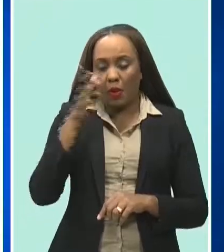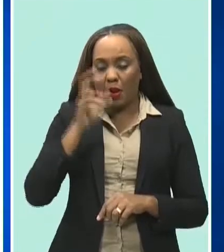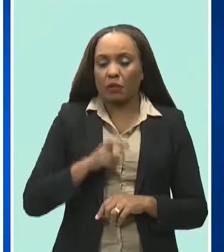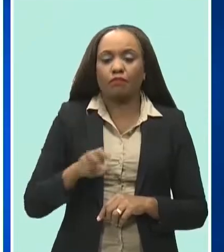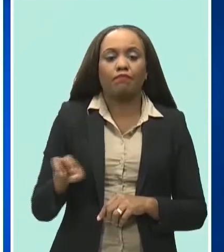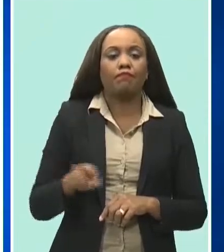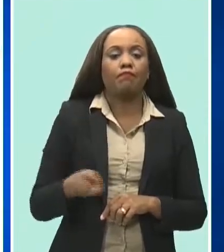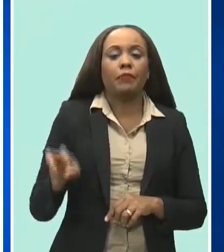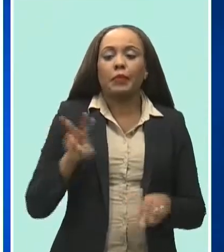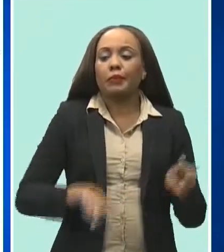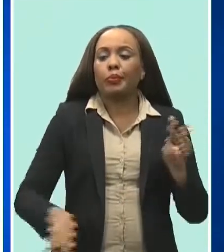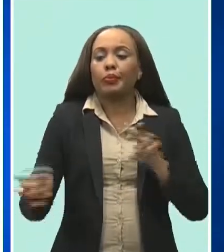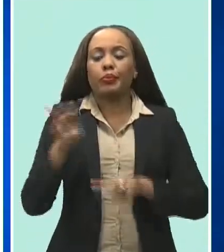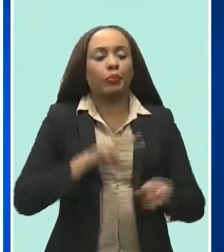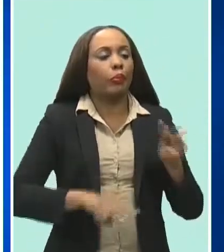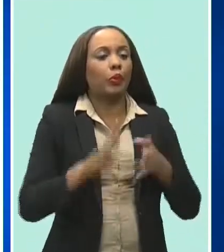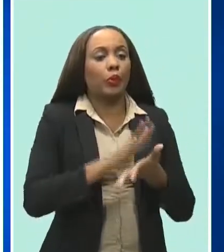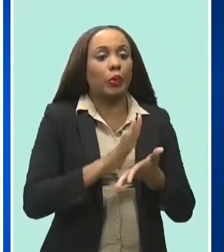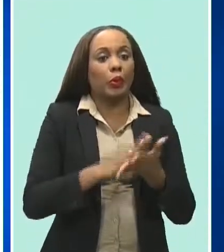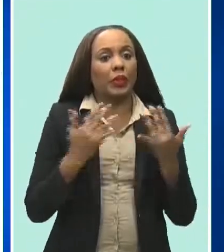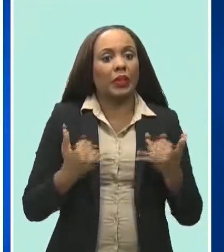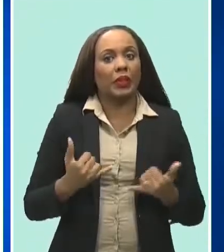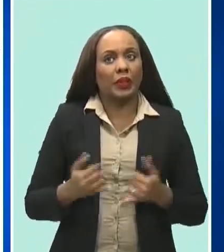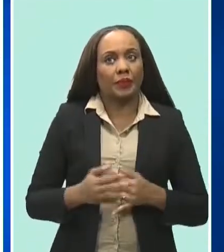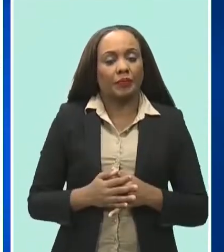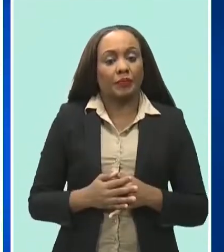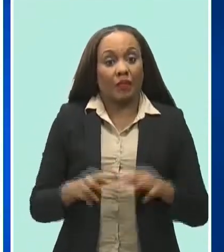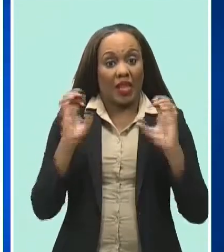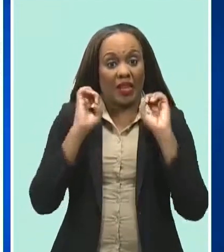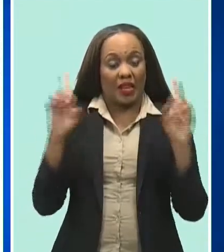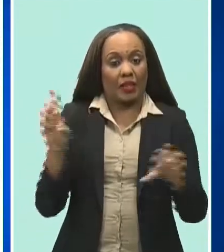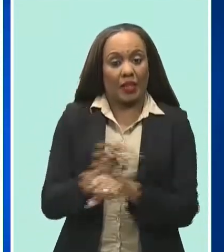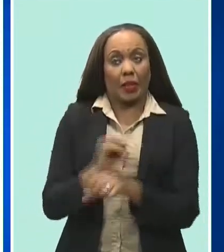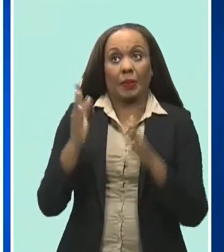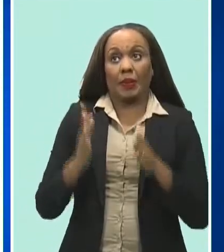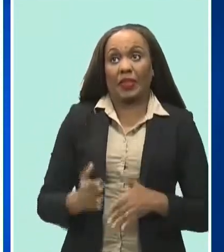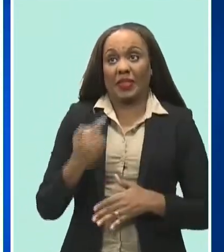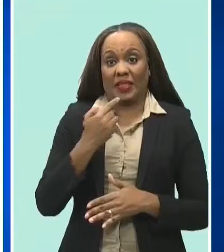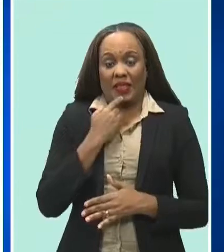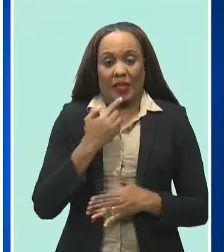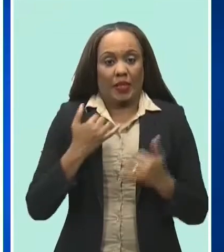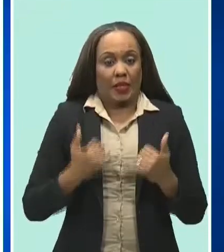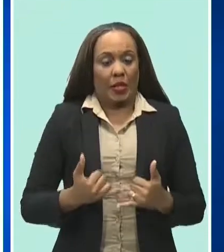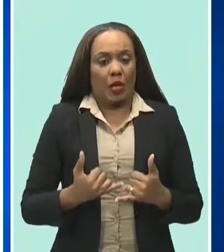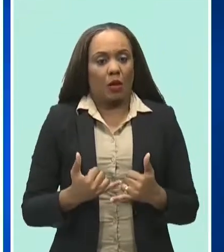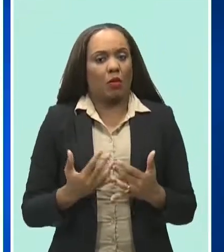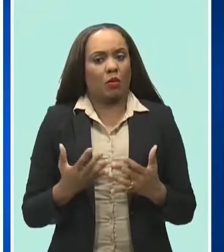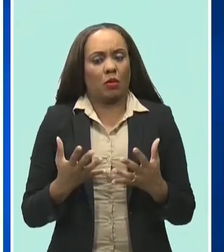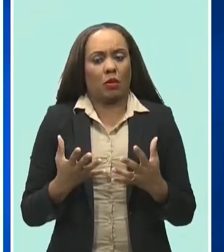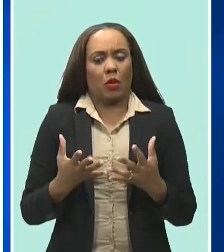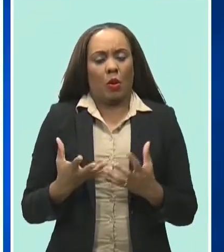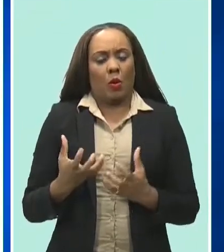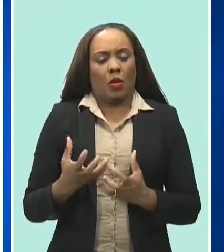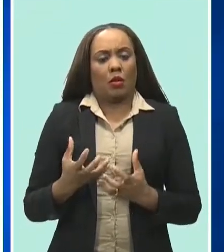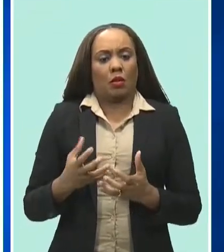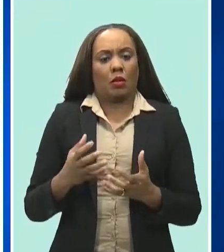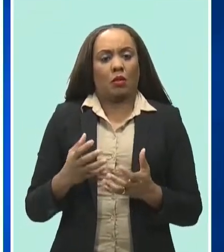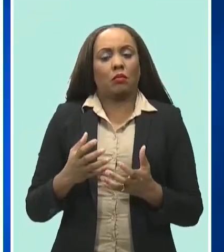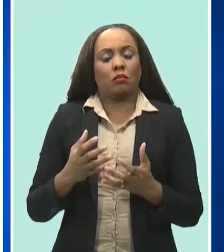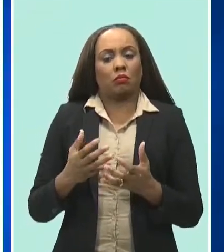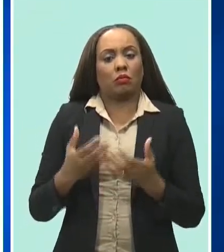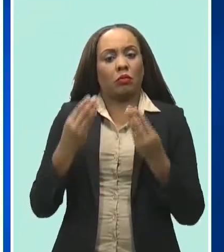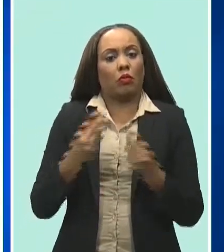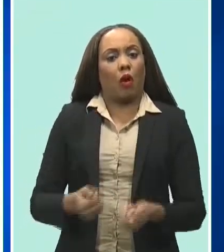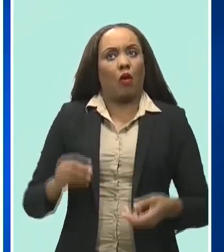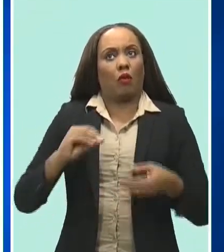earlier today. According to Education Minister Santia Bradshaw, steps are being taken to eliminate potential hazards. The school